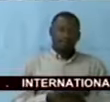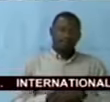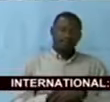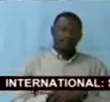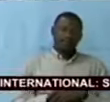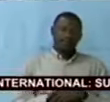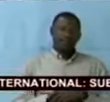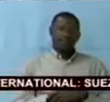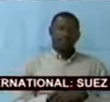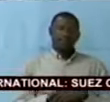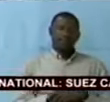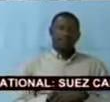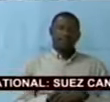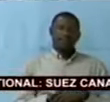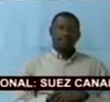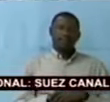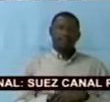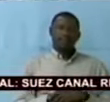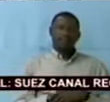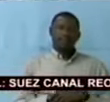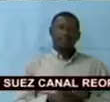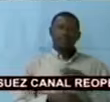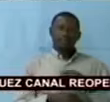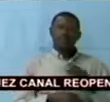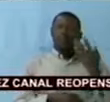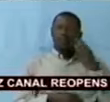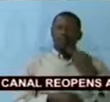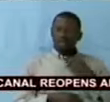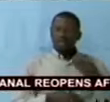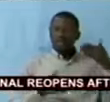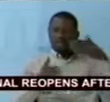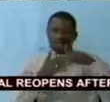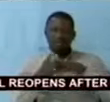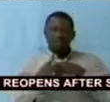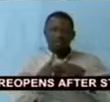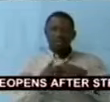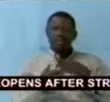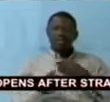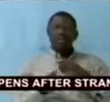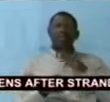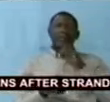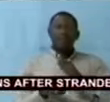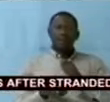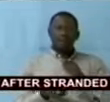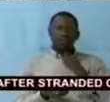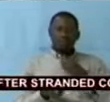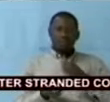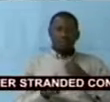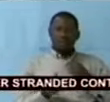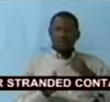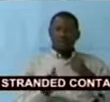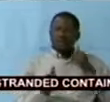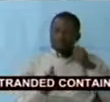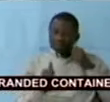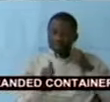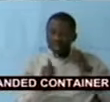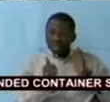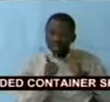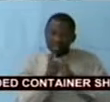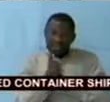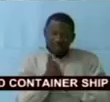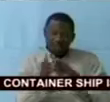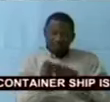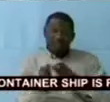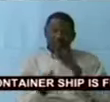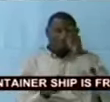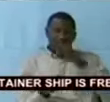I came to realize that this officer who was, to me, assigned and personally monitoring me,